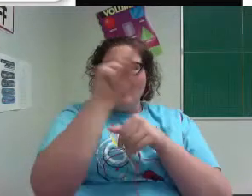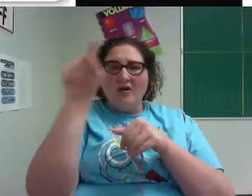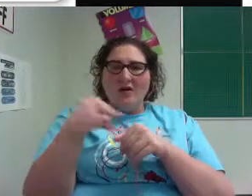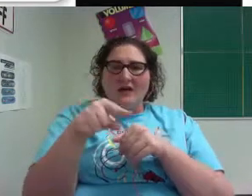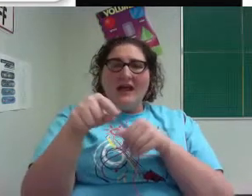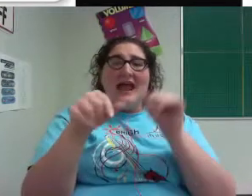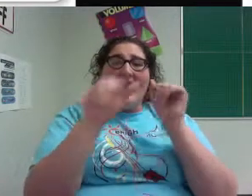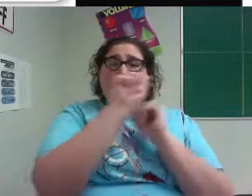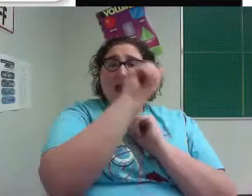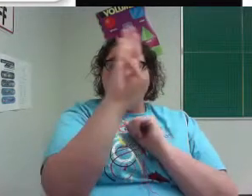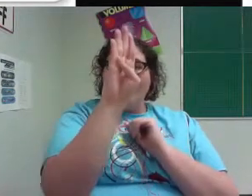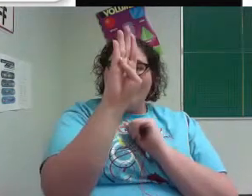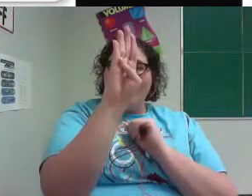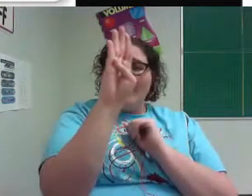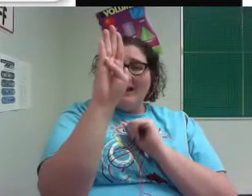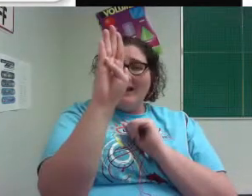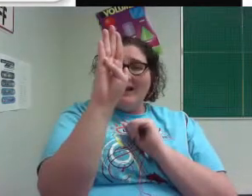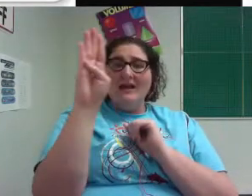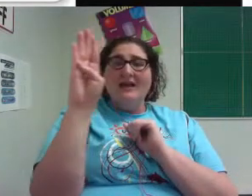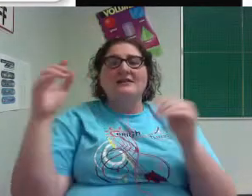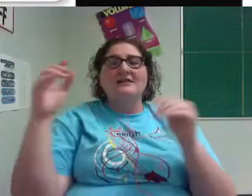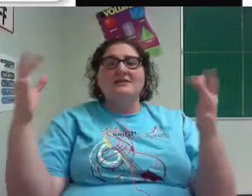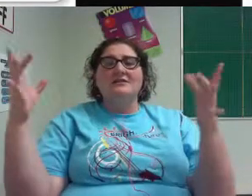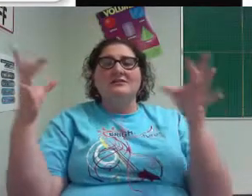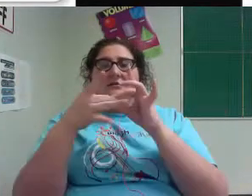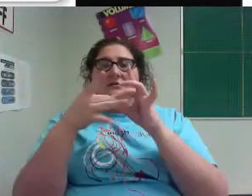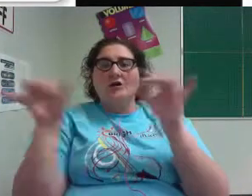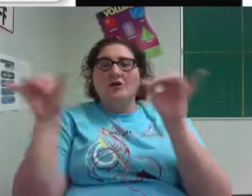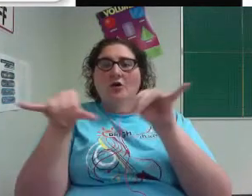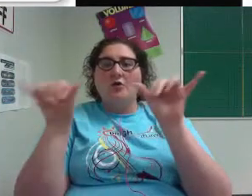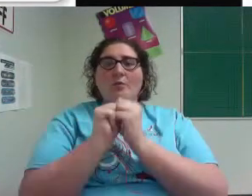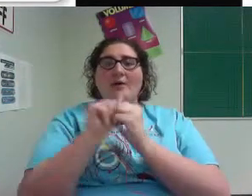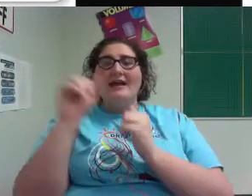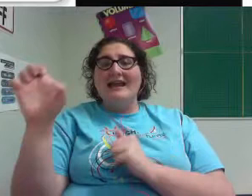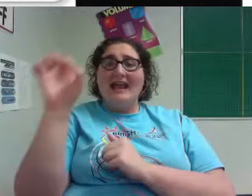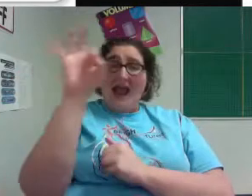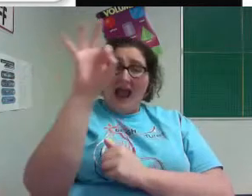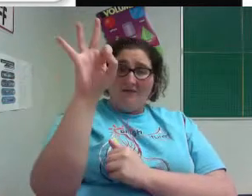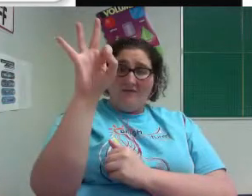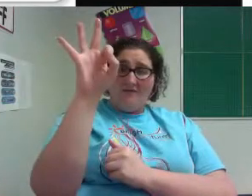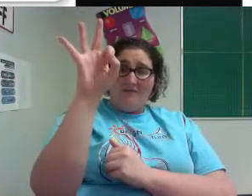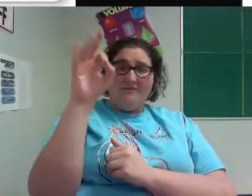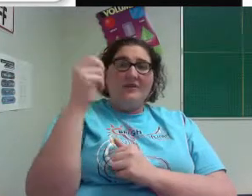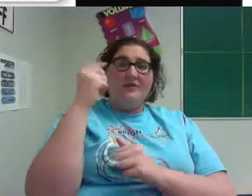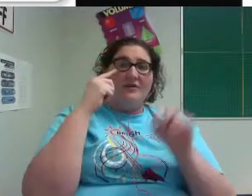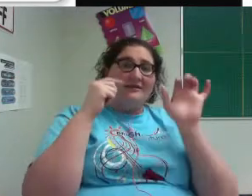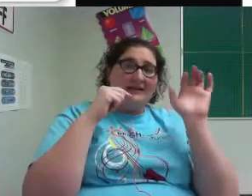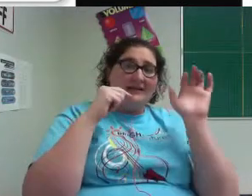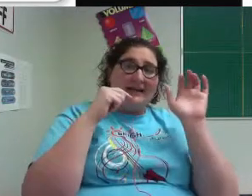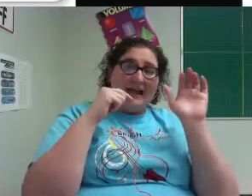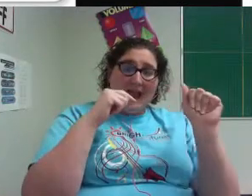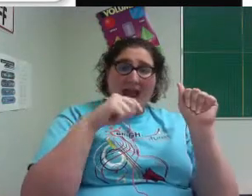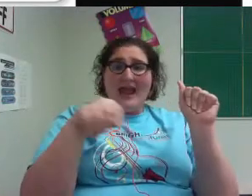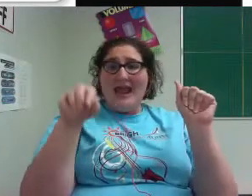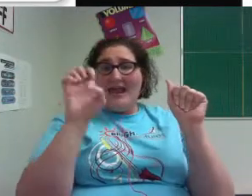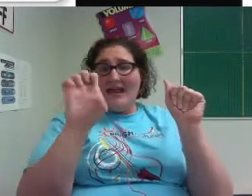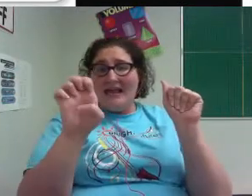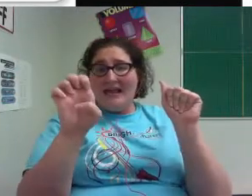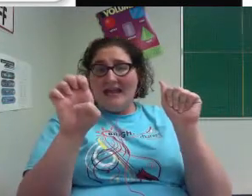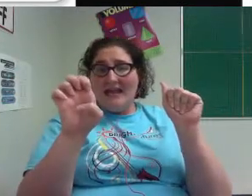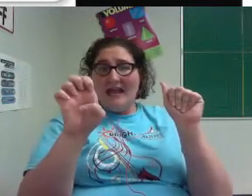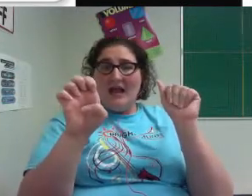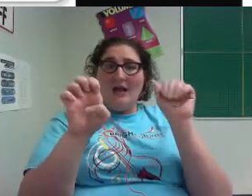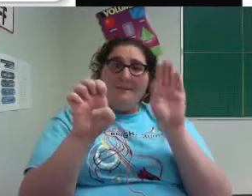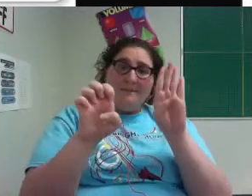AB is congruent to EF. And notice that A matches up with E,